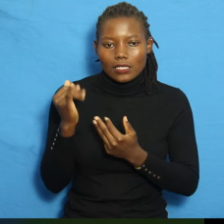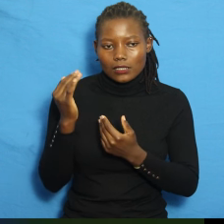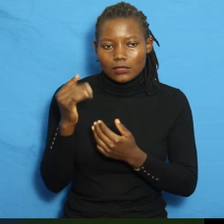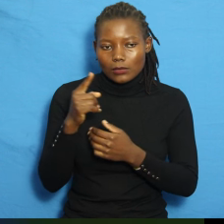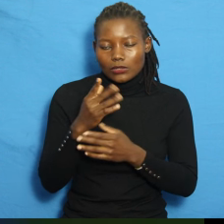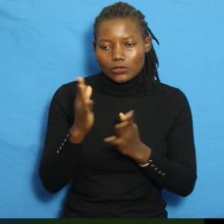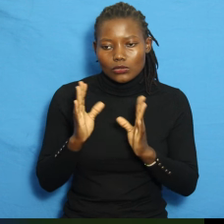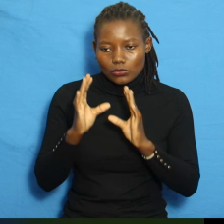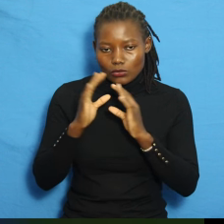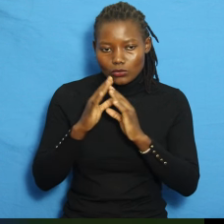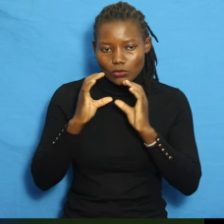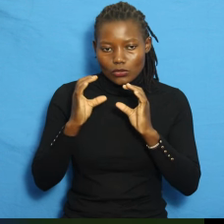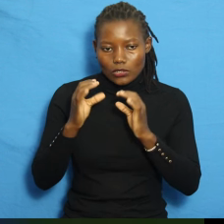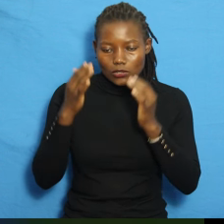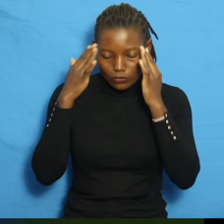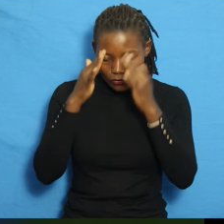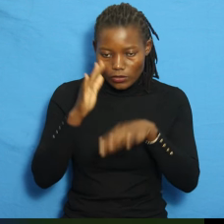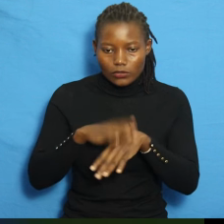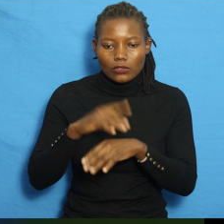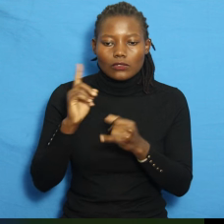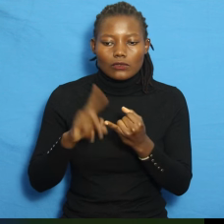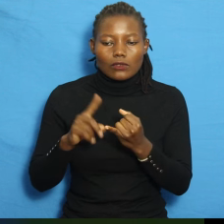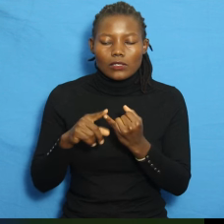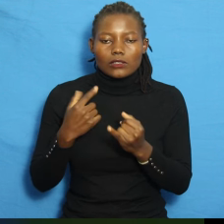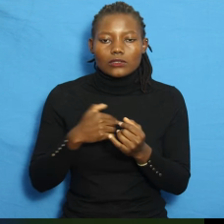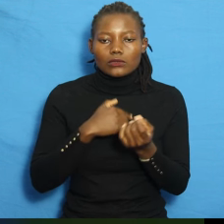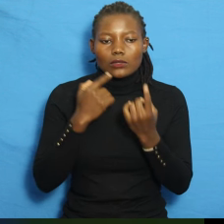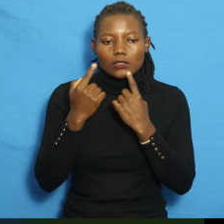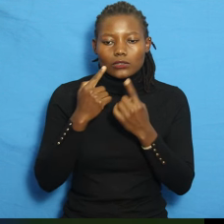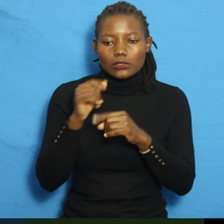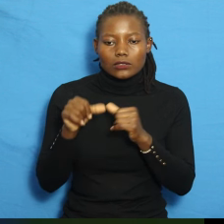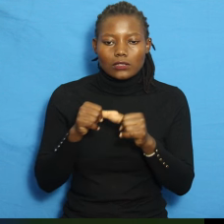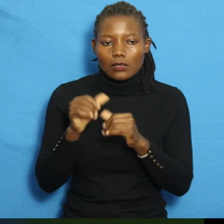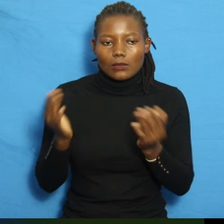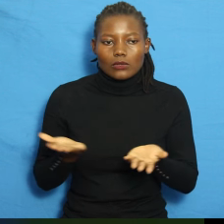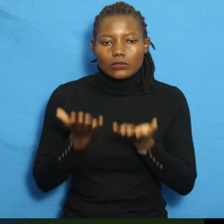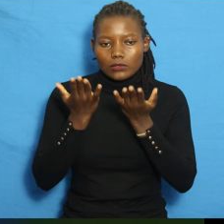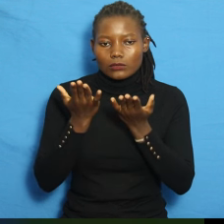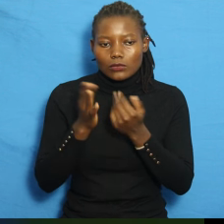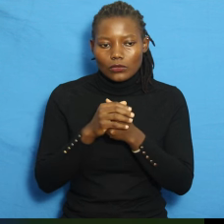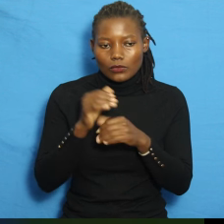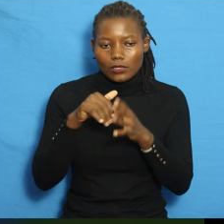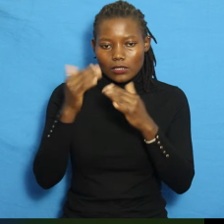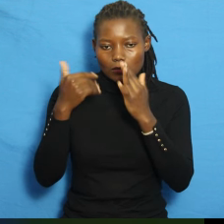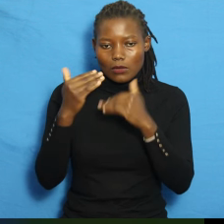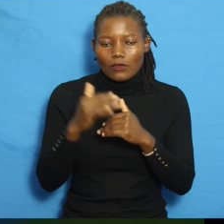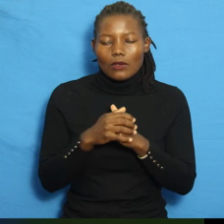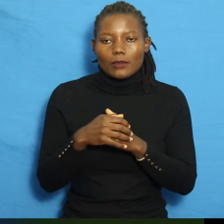look at. Of course, first of all, we are talking about the improvement in